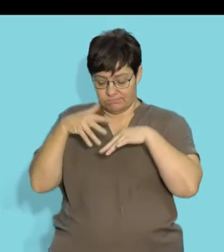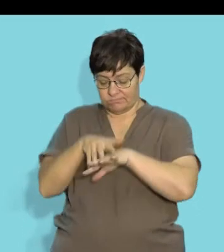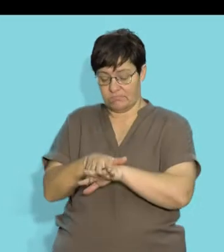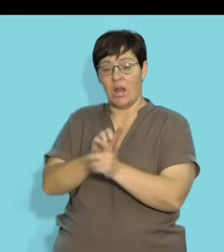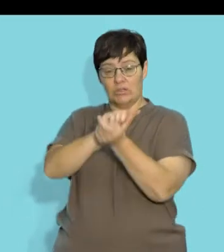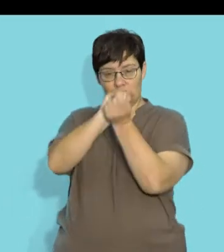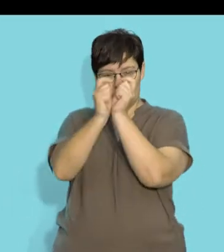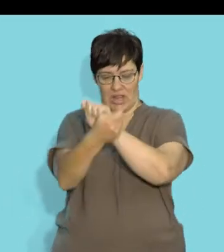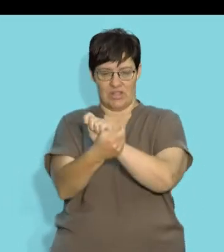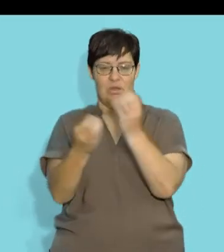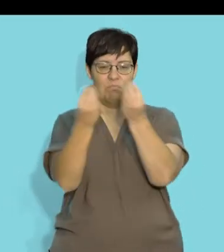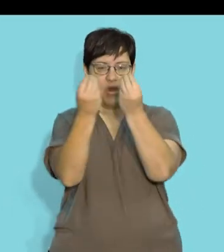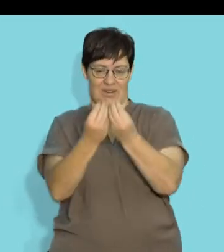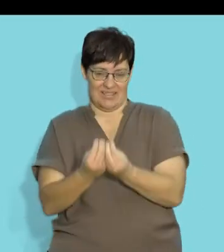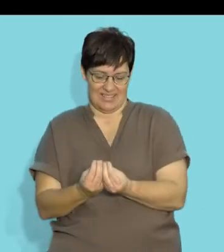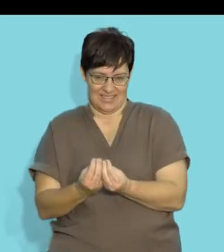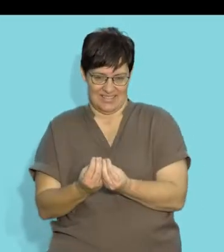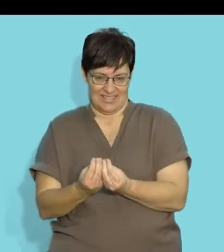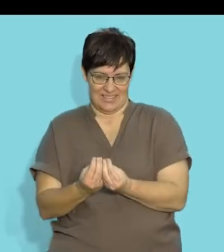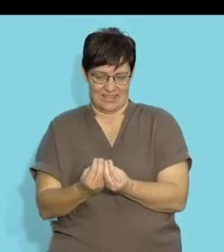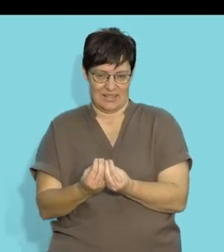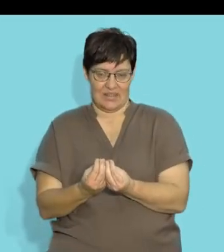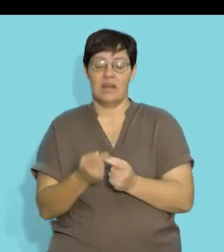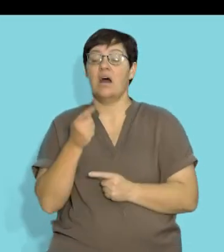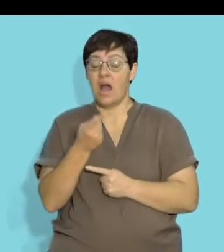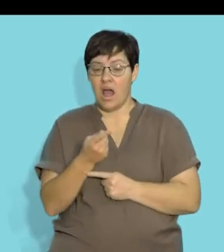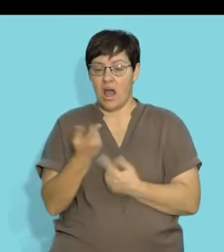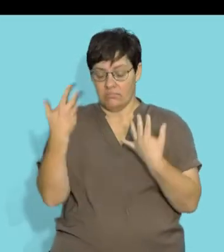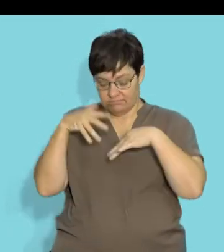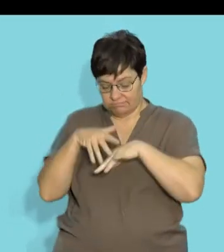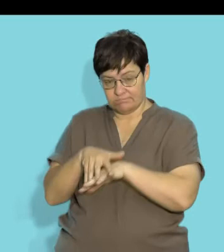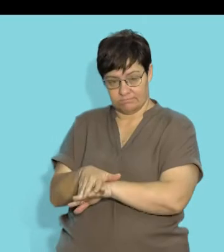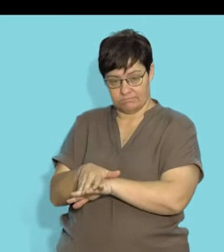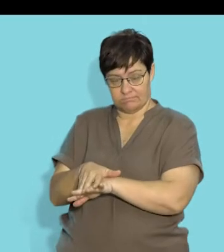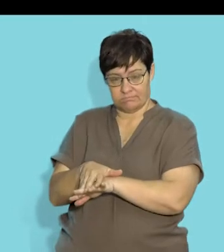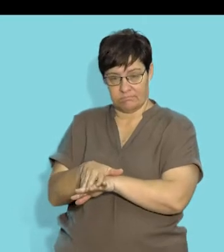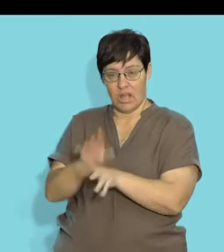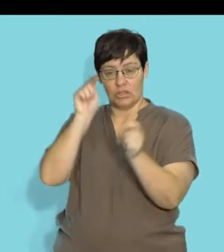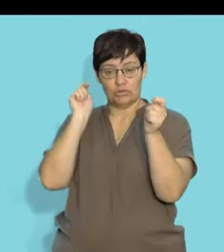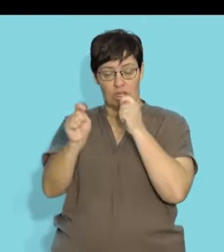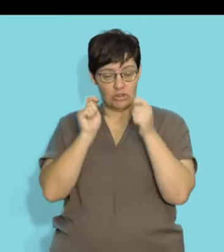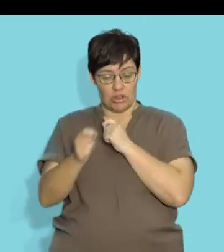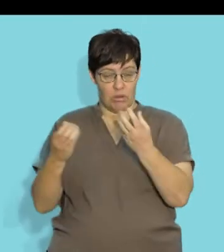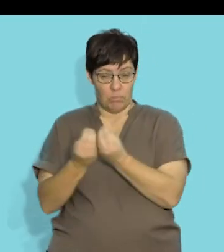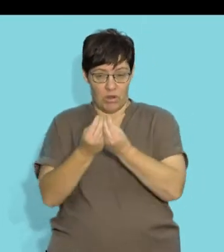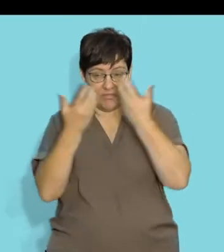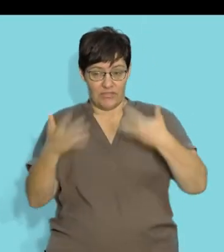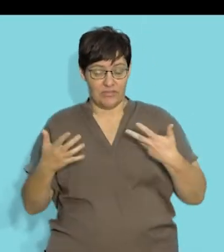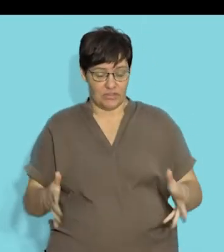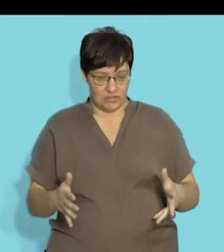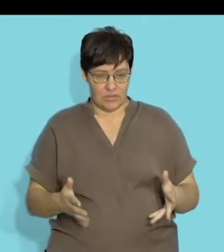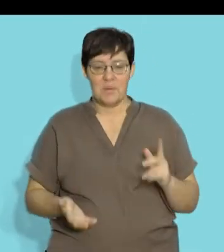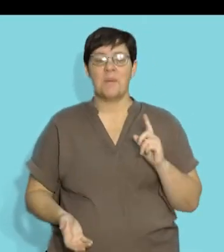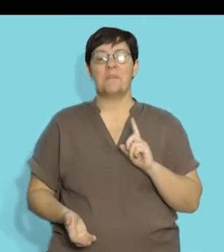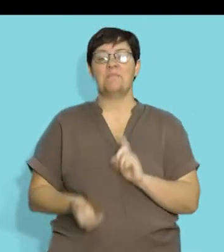the reactants have changed into products. And when a reaction, all the reactants have changed into